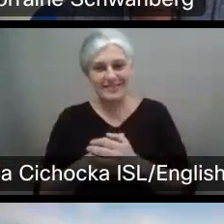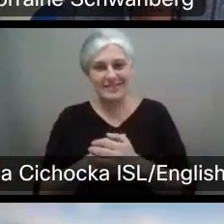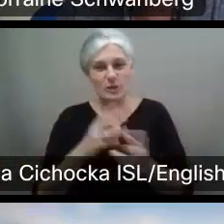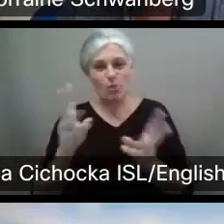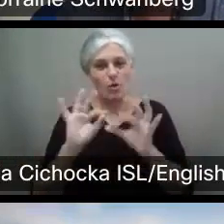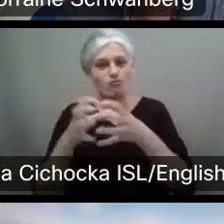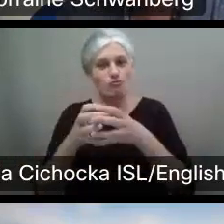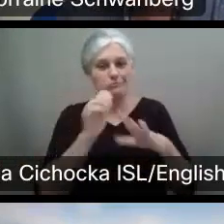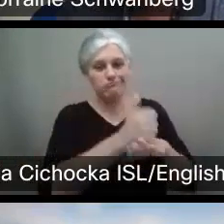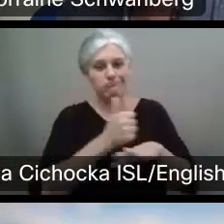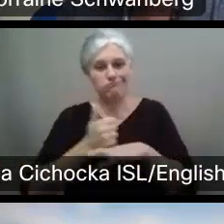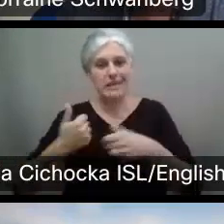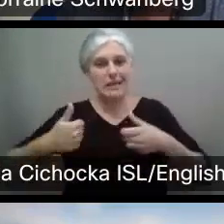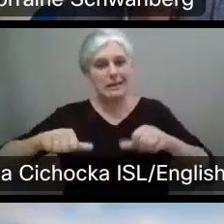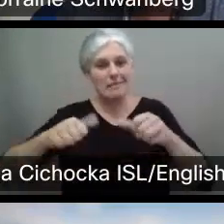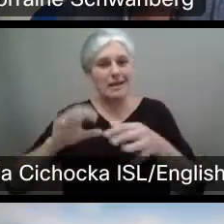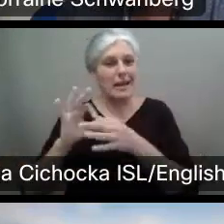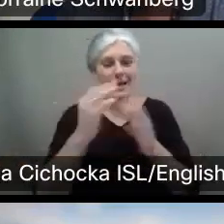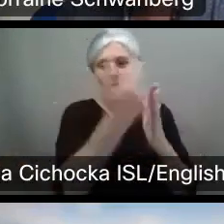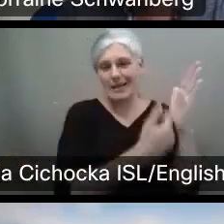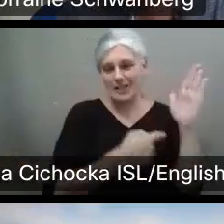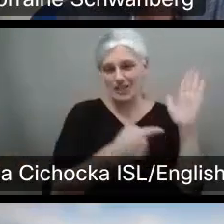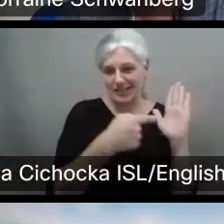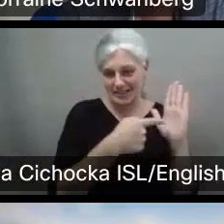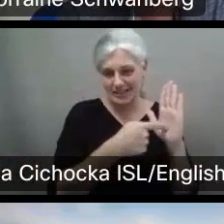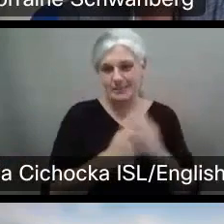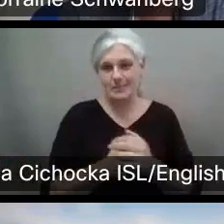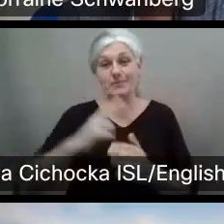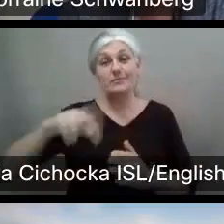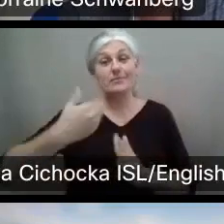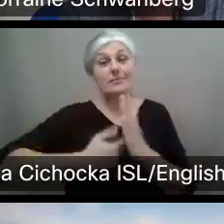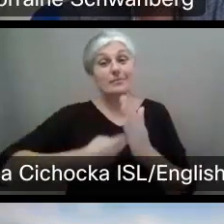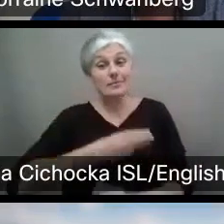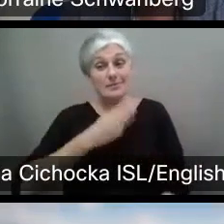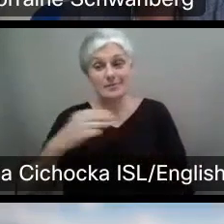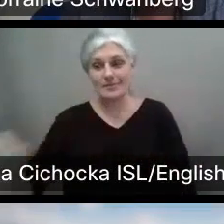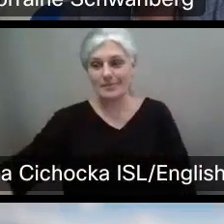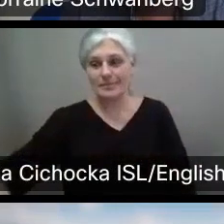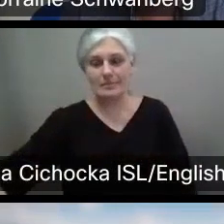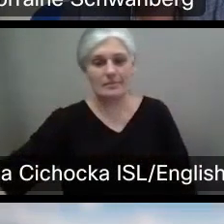in terms of the implementation around this legislation. So next slide, please.